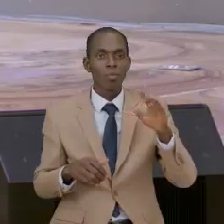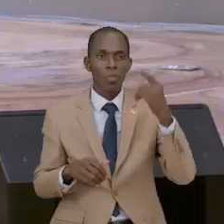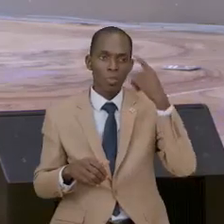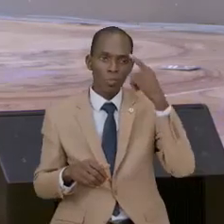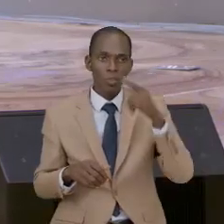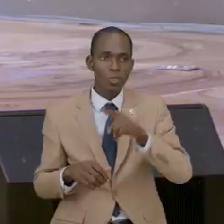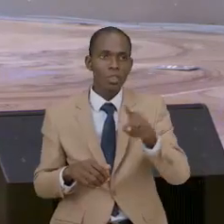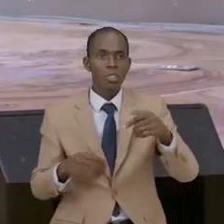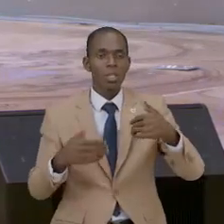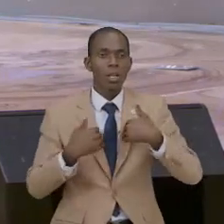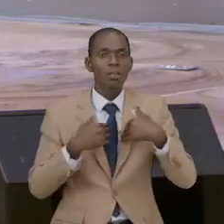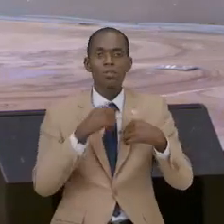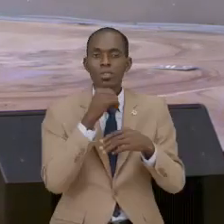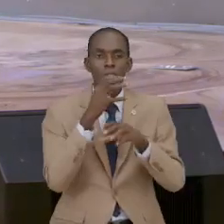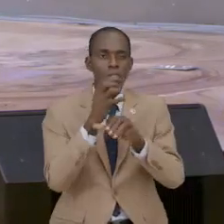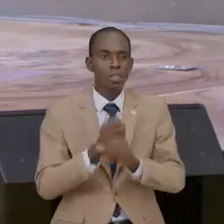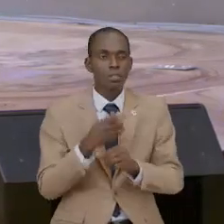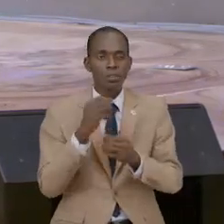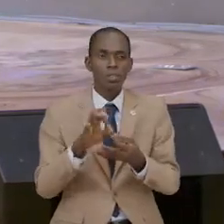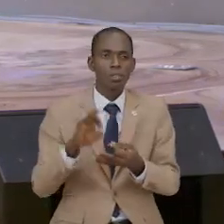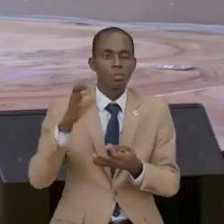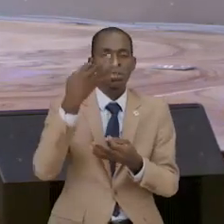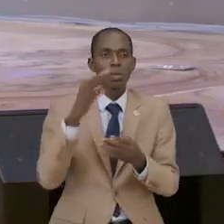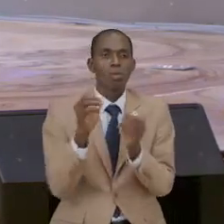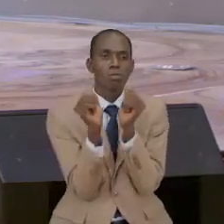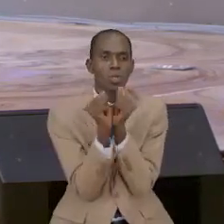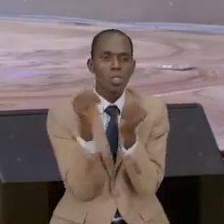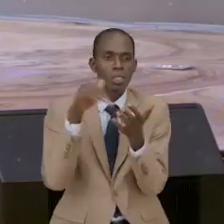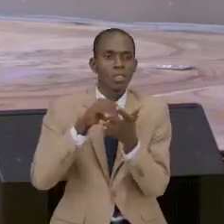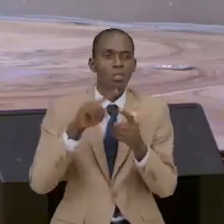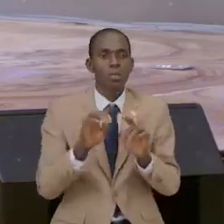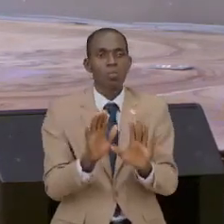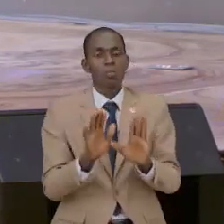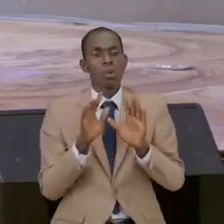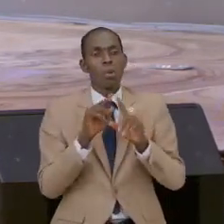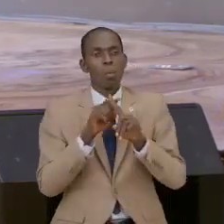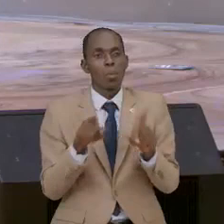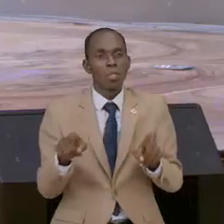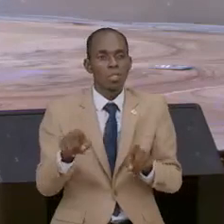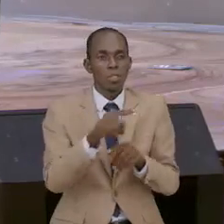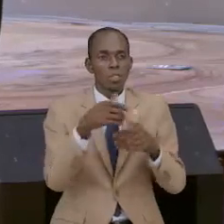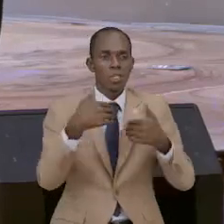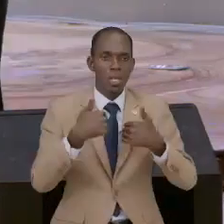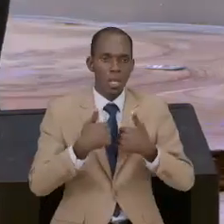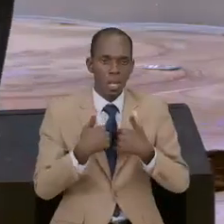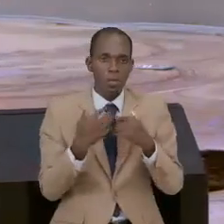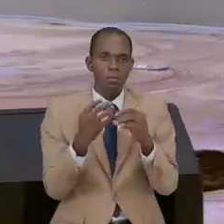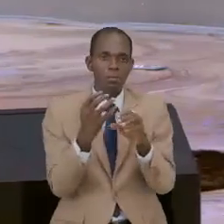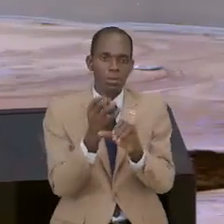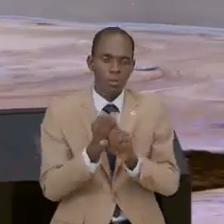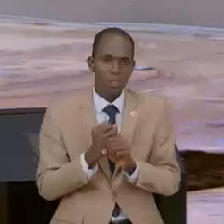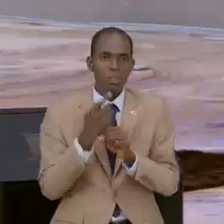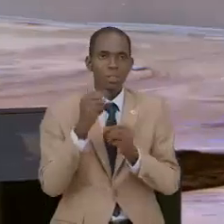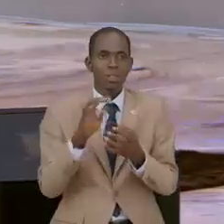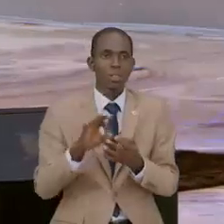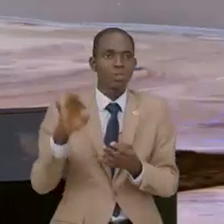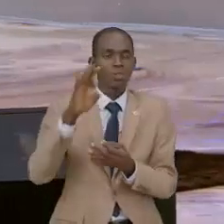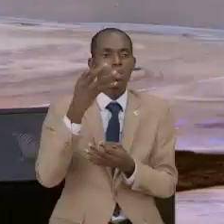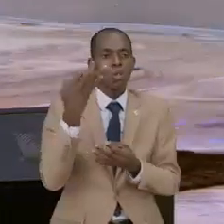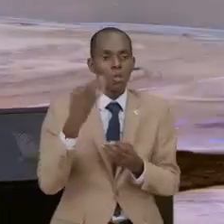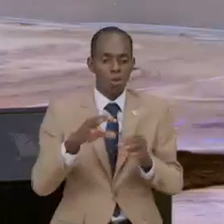For ye have not received the spirit of bondage again to fear, but have received the spirit